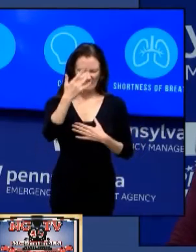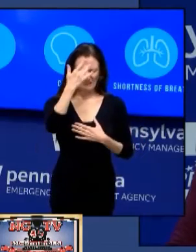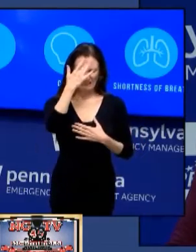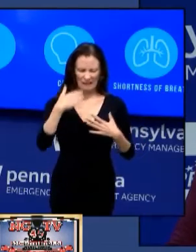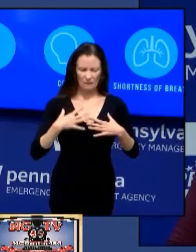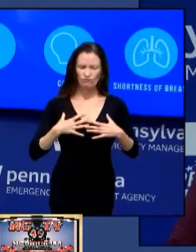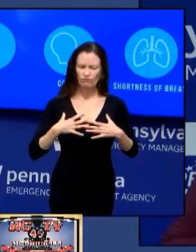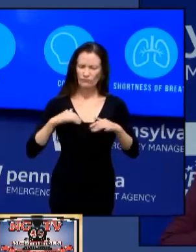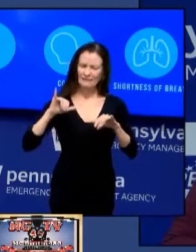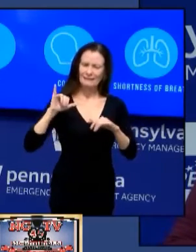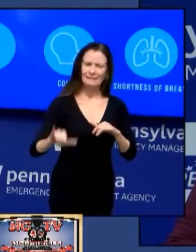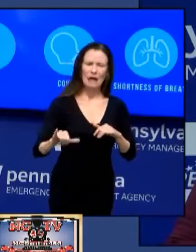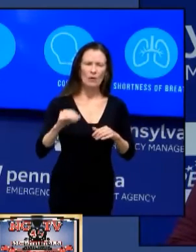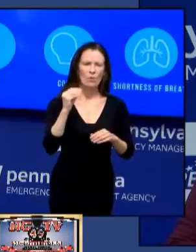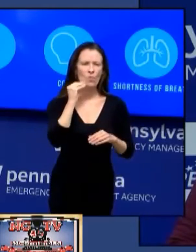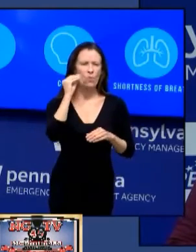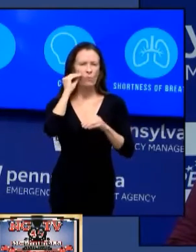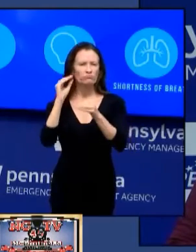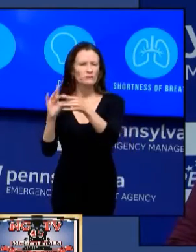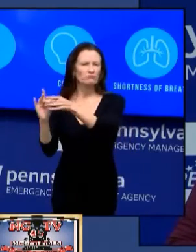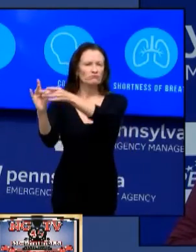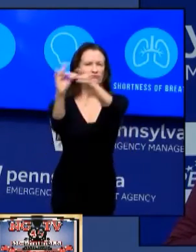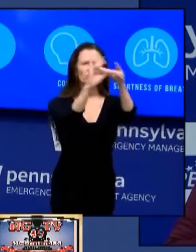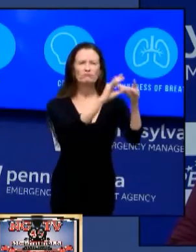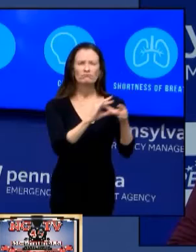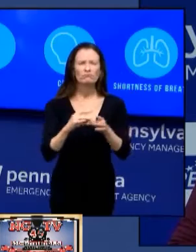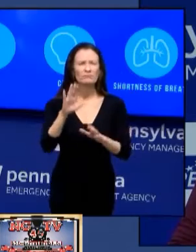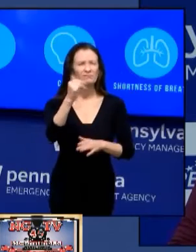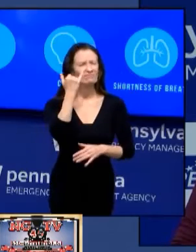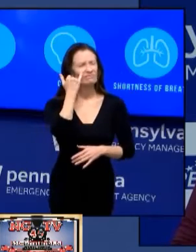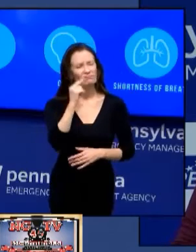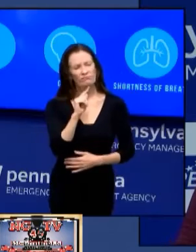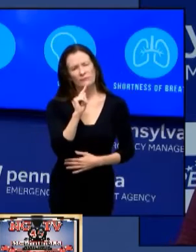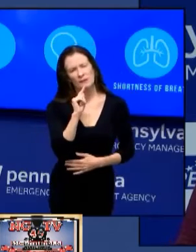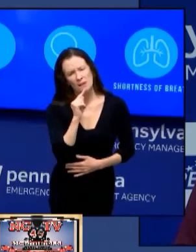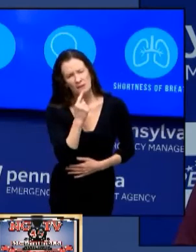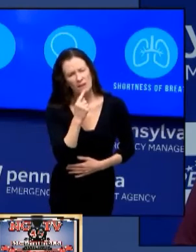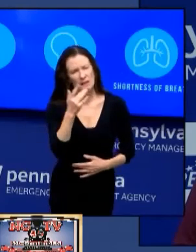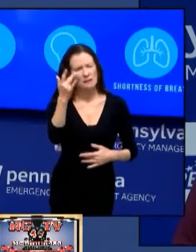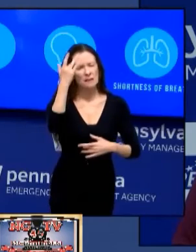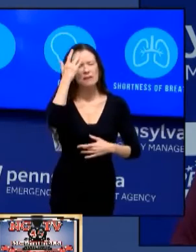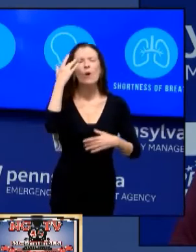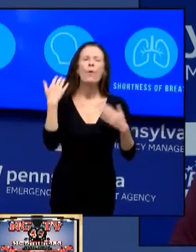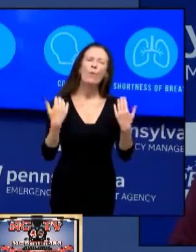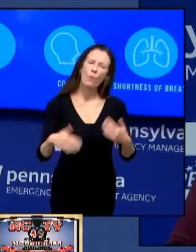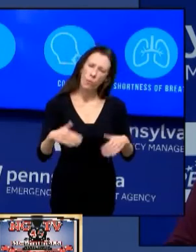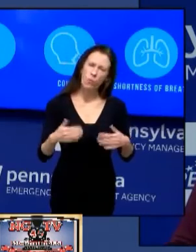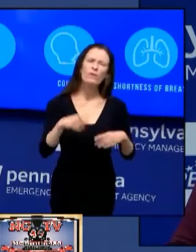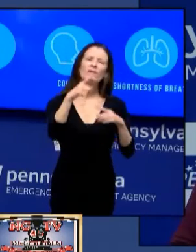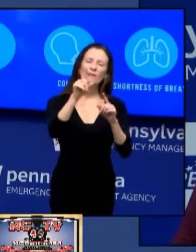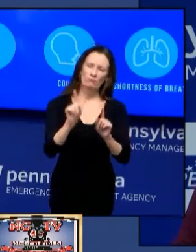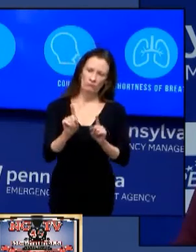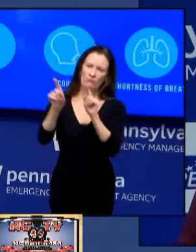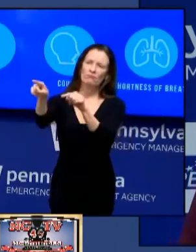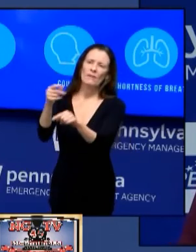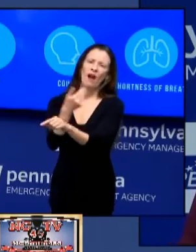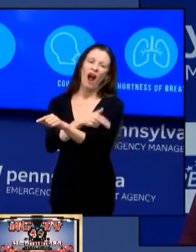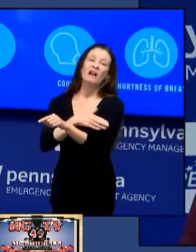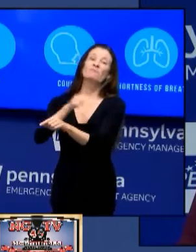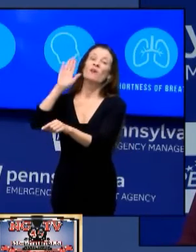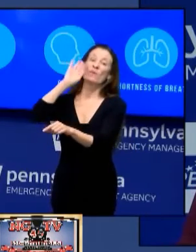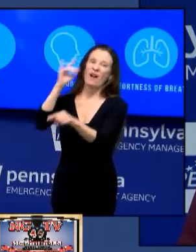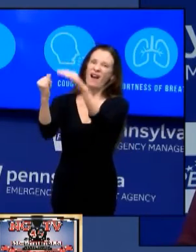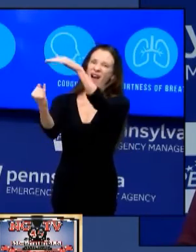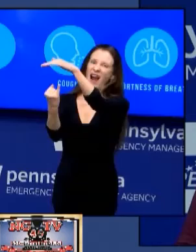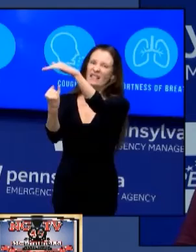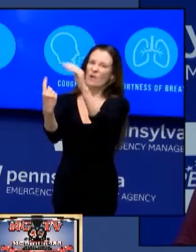in a hospital. Contacts of those who are positive would then be quarantined. There are statistics from